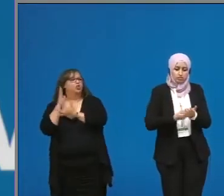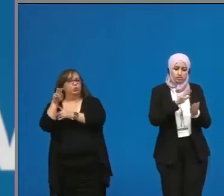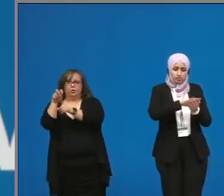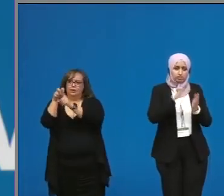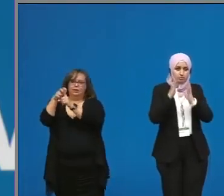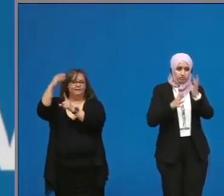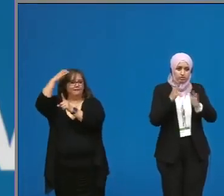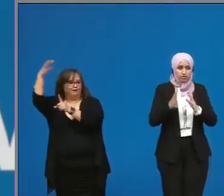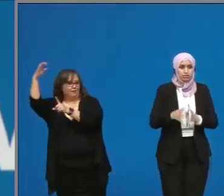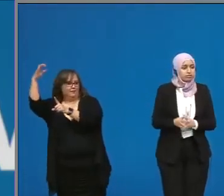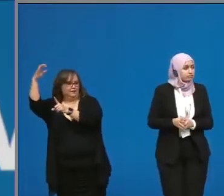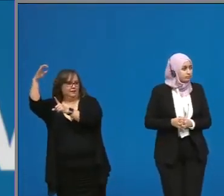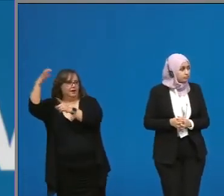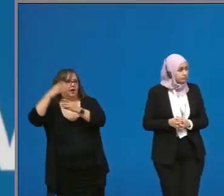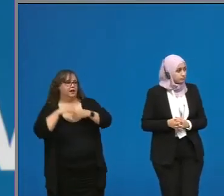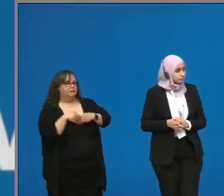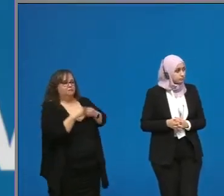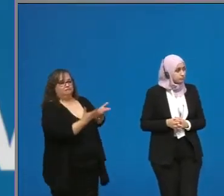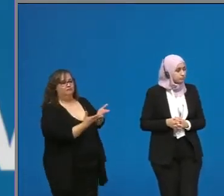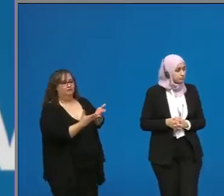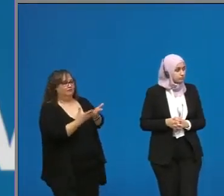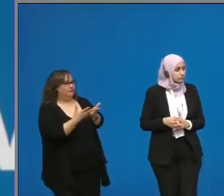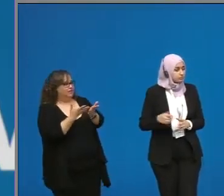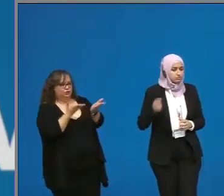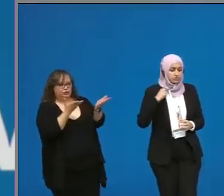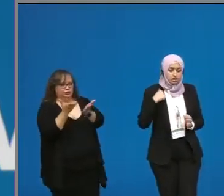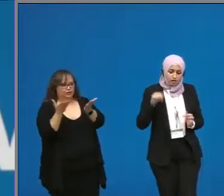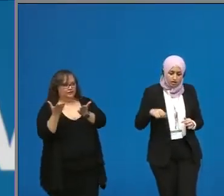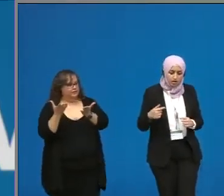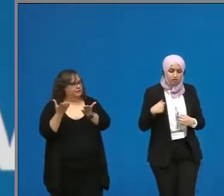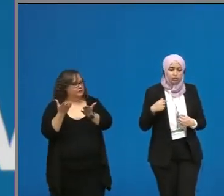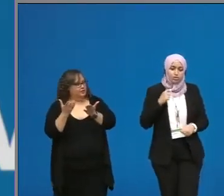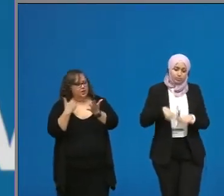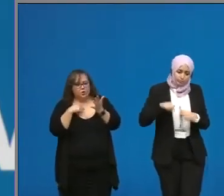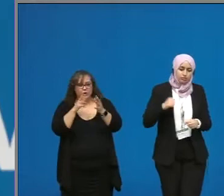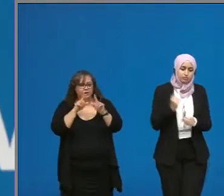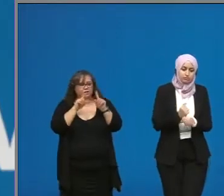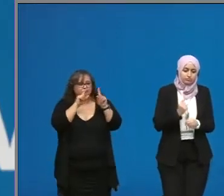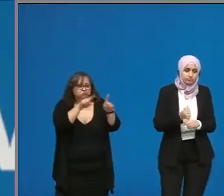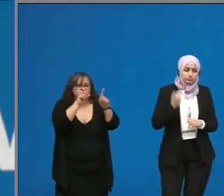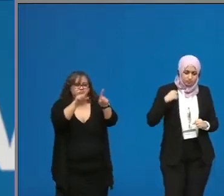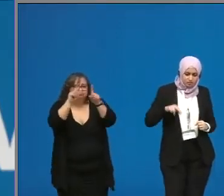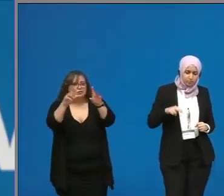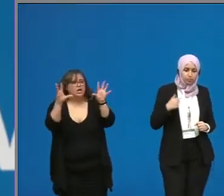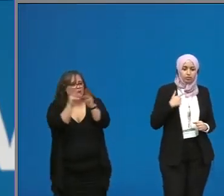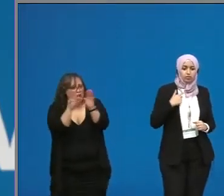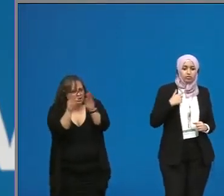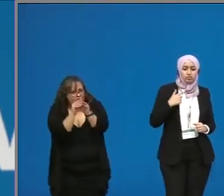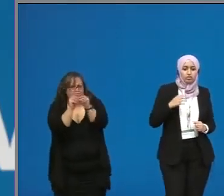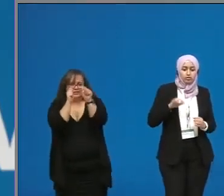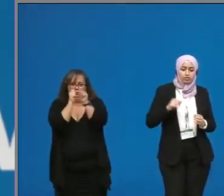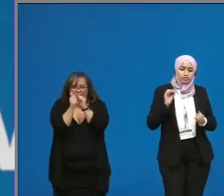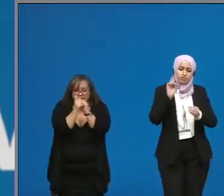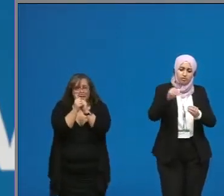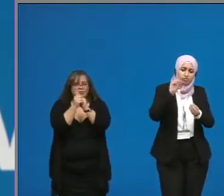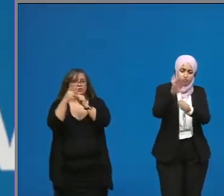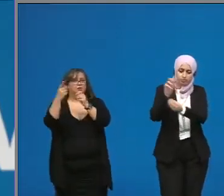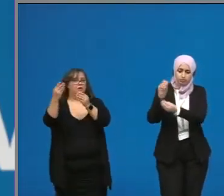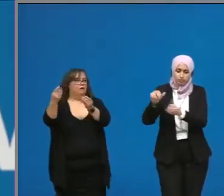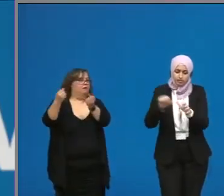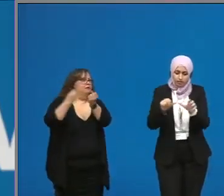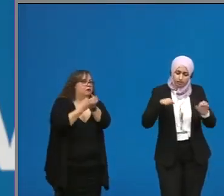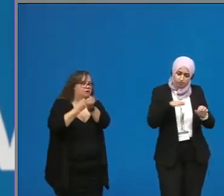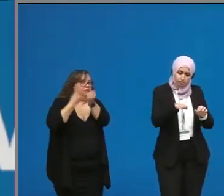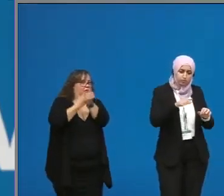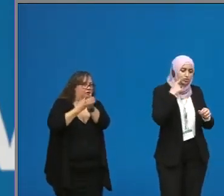And we presented this service around the world on the biggest competitions, biggest conferences, and we received lots of support. So that was very good. Let me